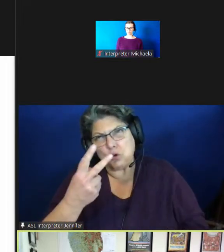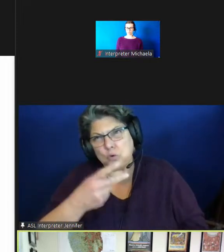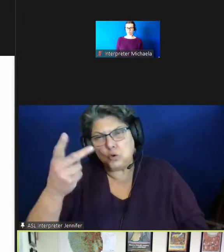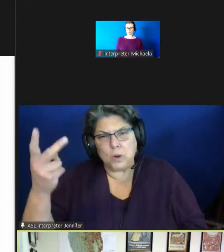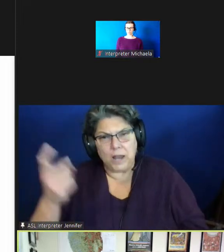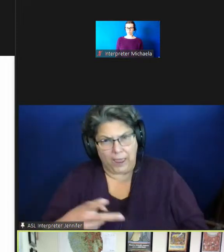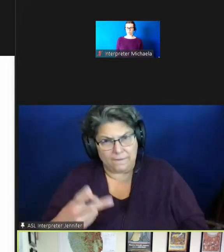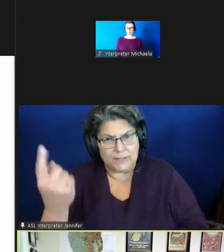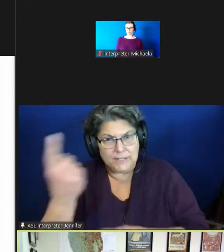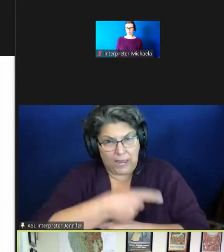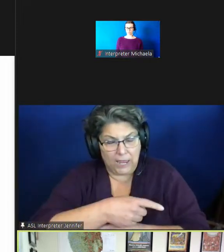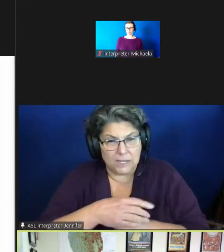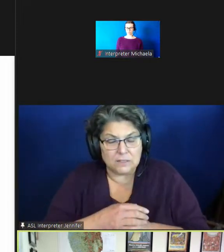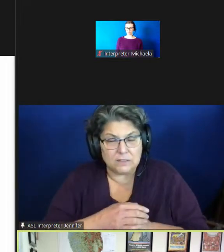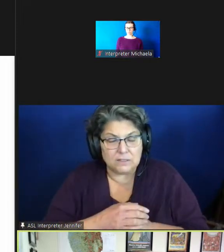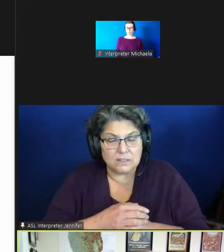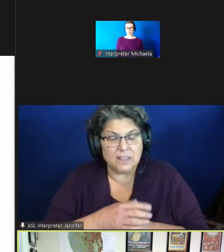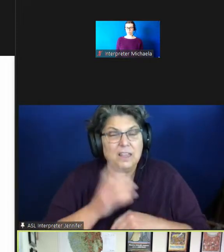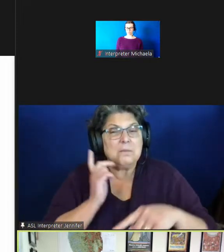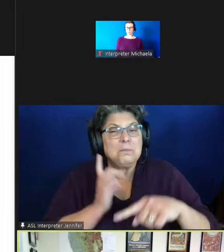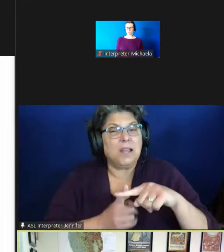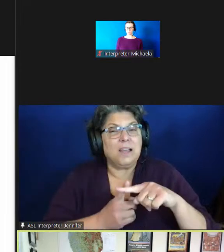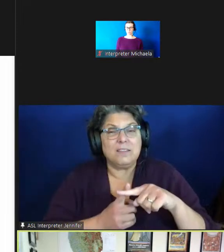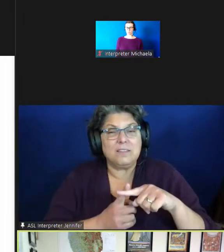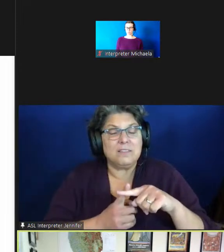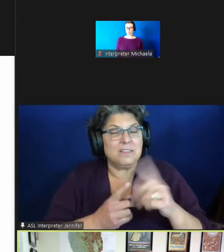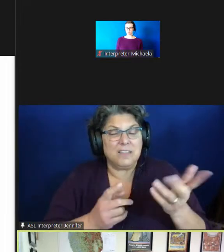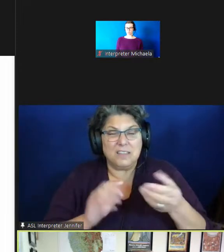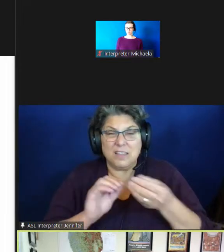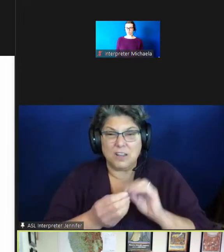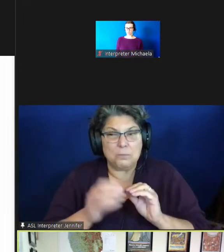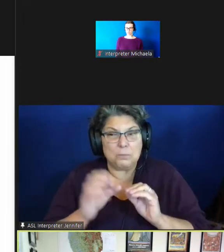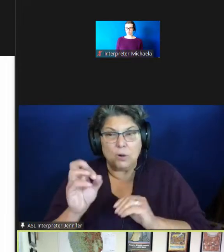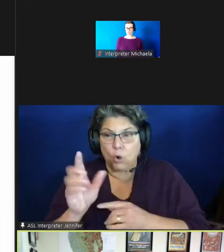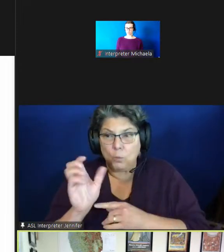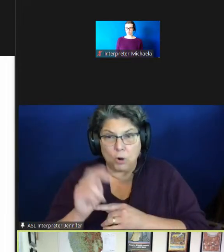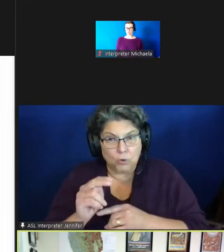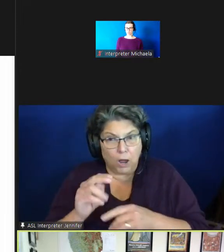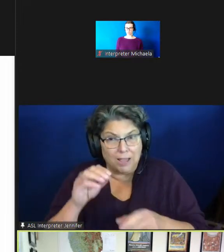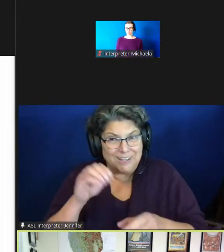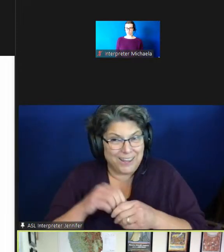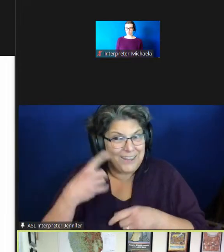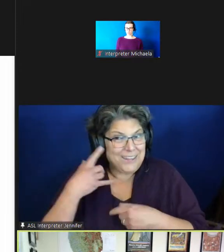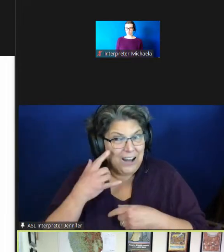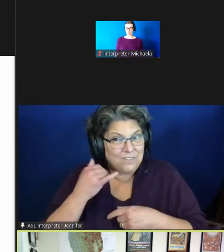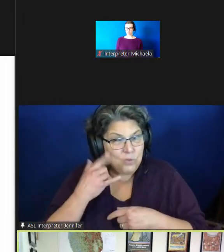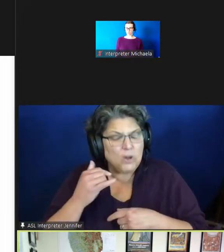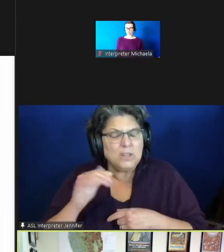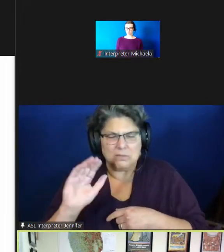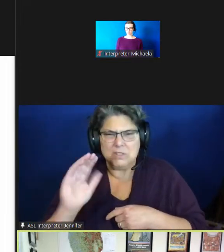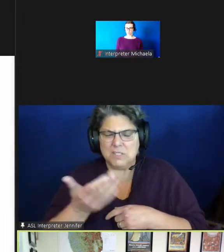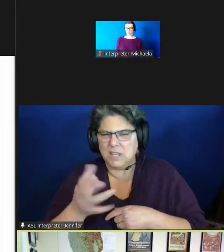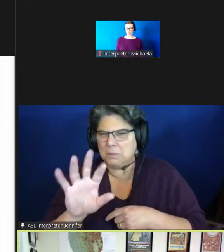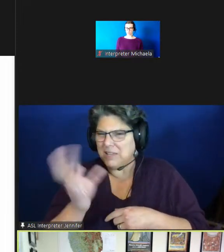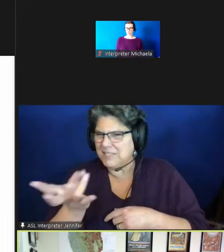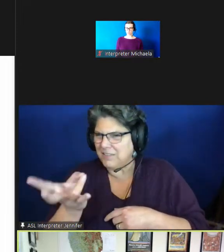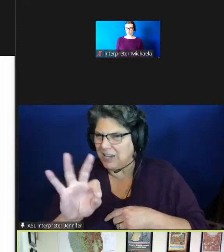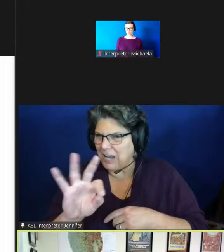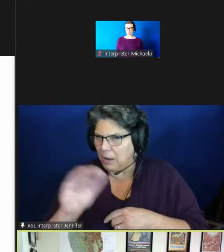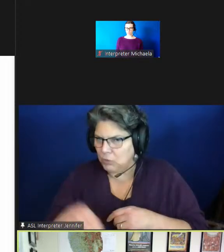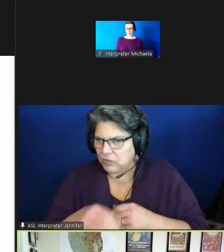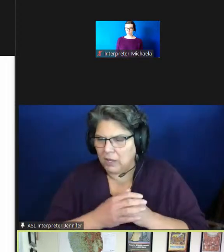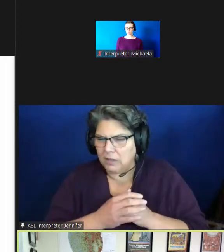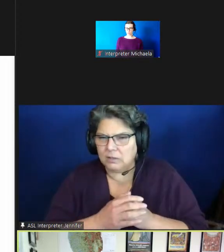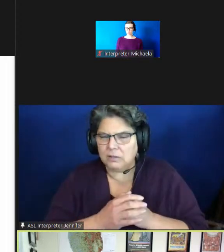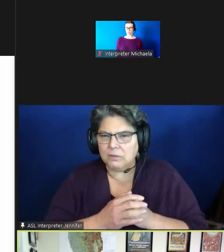mentioned before, California prevalence is estimated to be 79% at this time. Immune evasion is